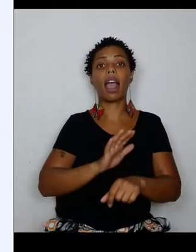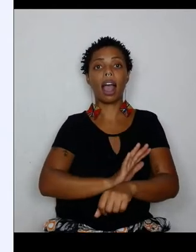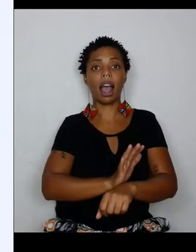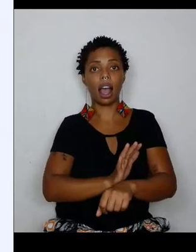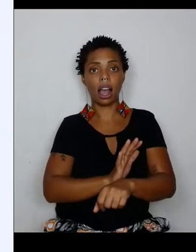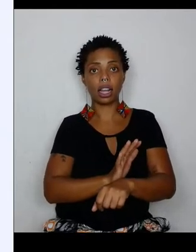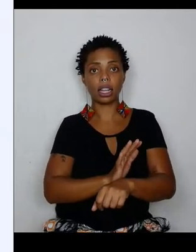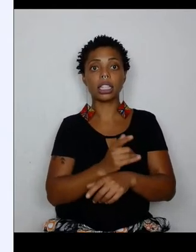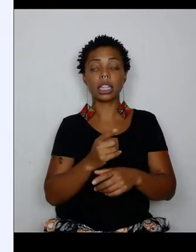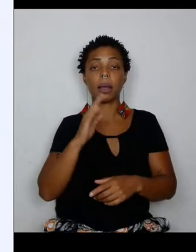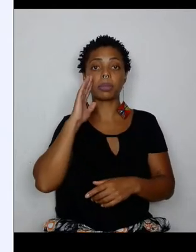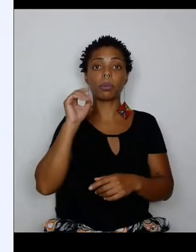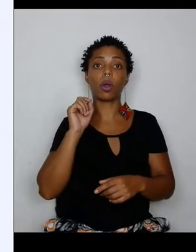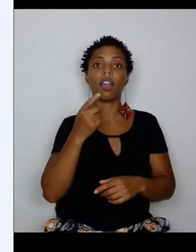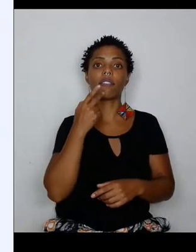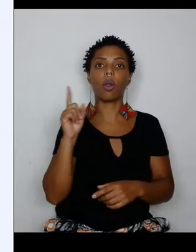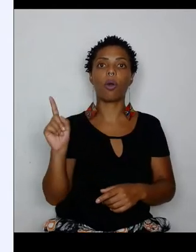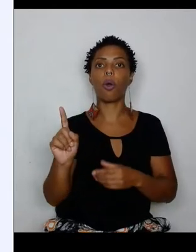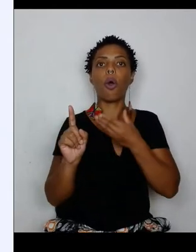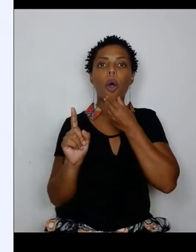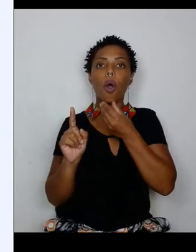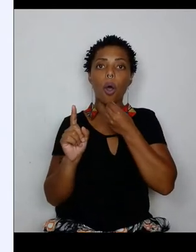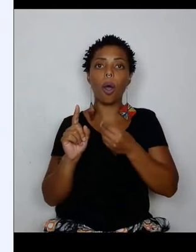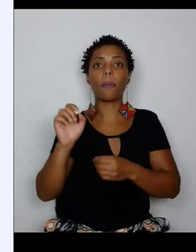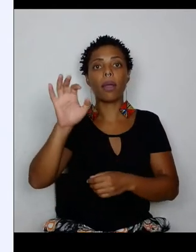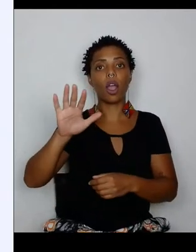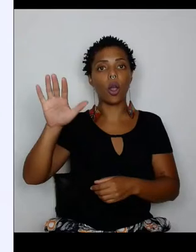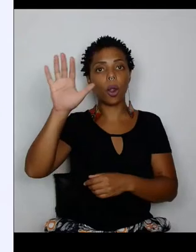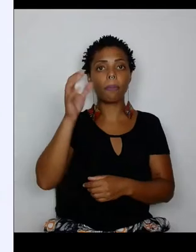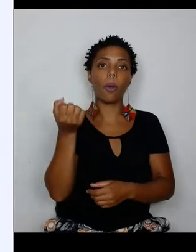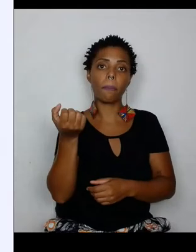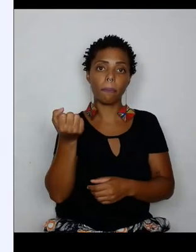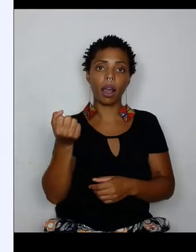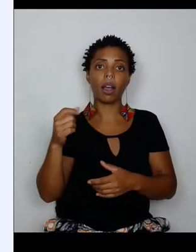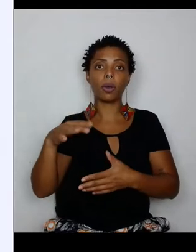privileged white european male of his era